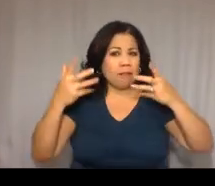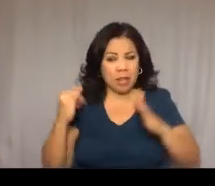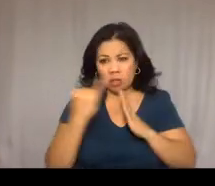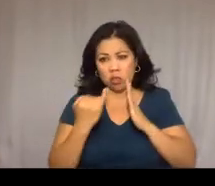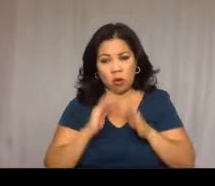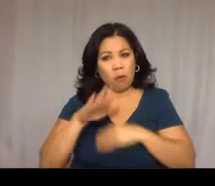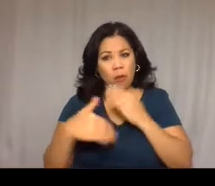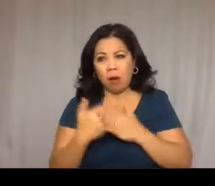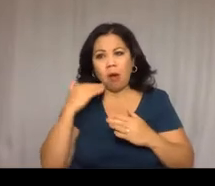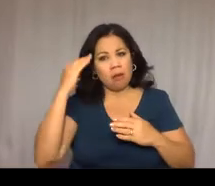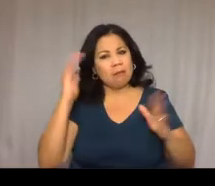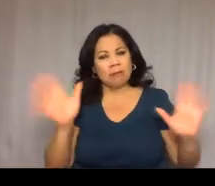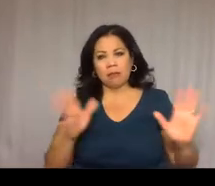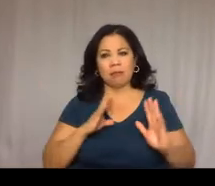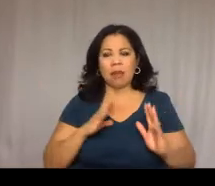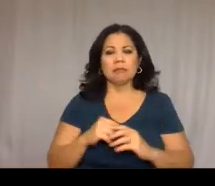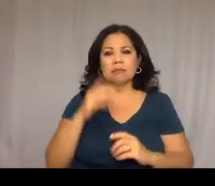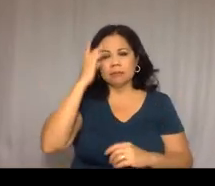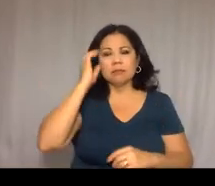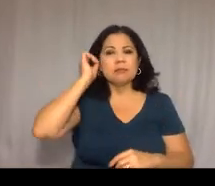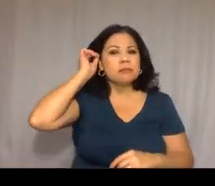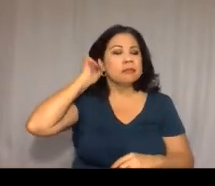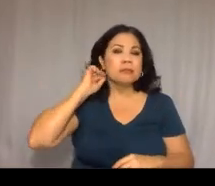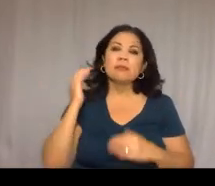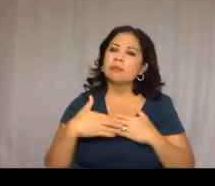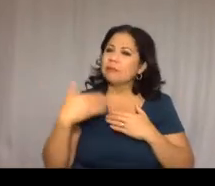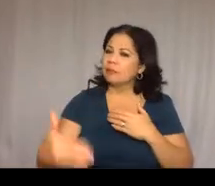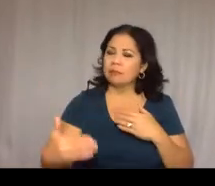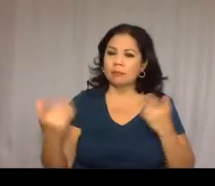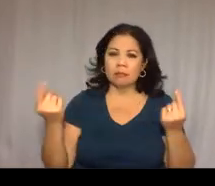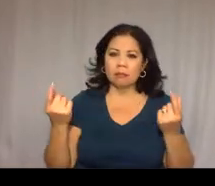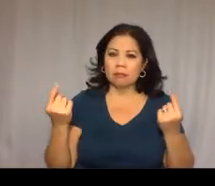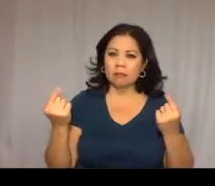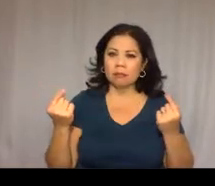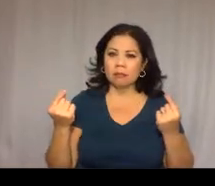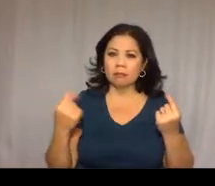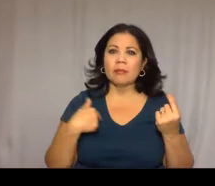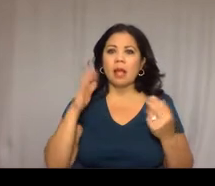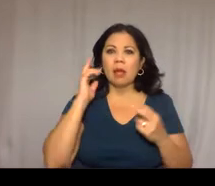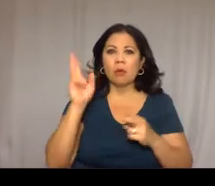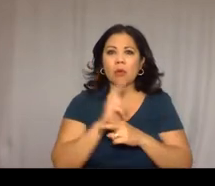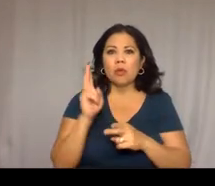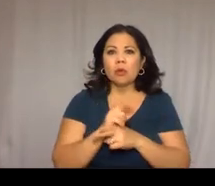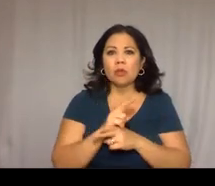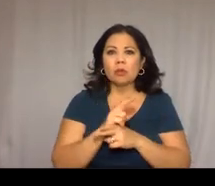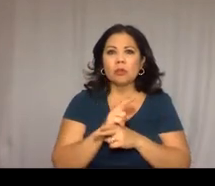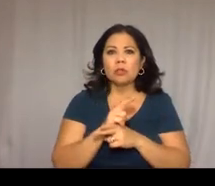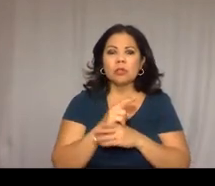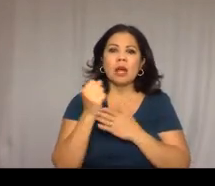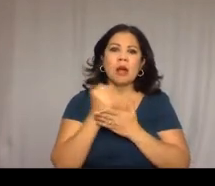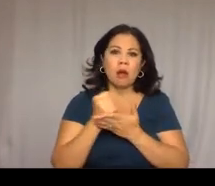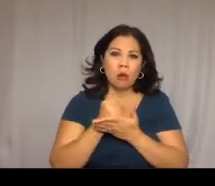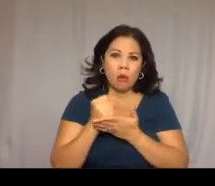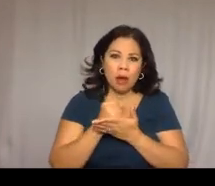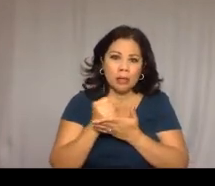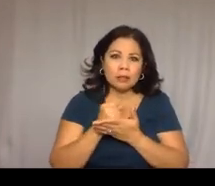this. All right then. So the next step, I would probably take my eraser and I would probably erase any pencil